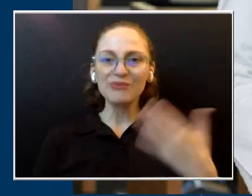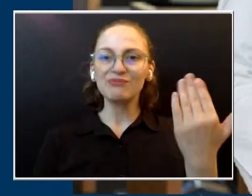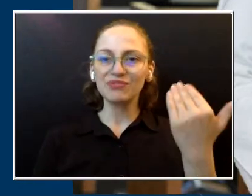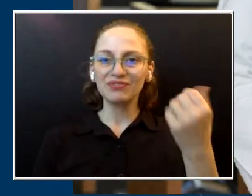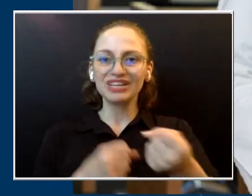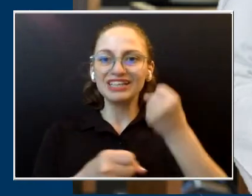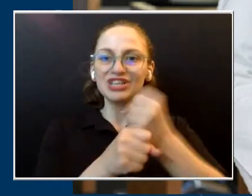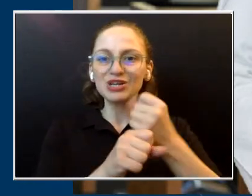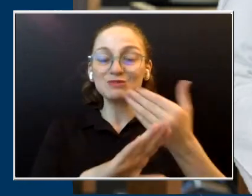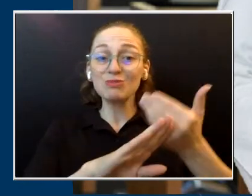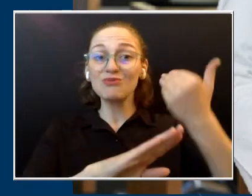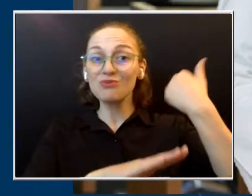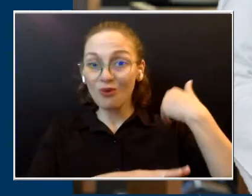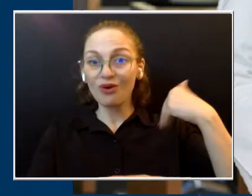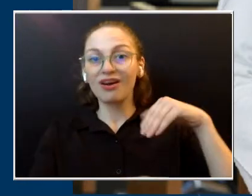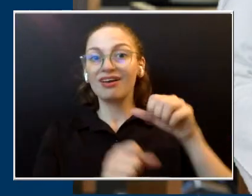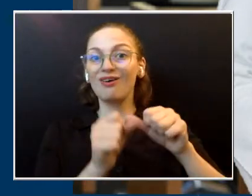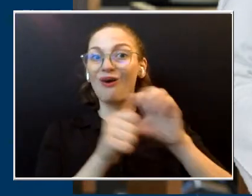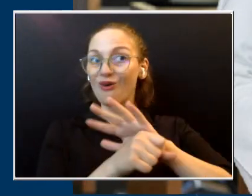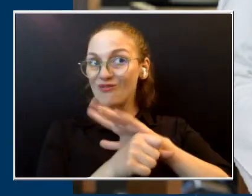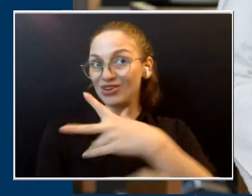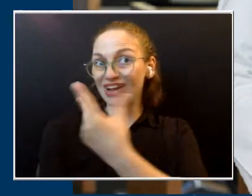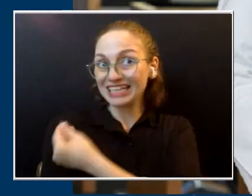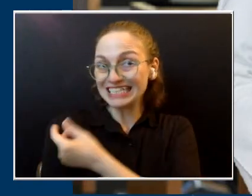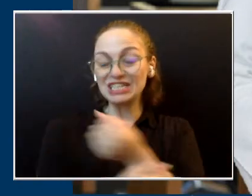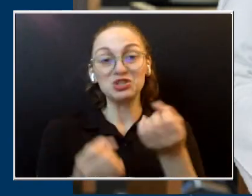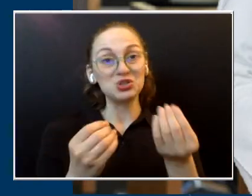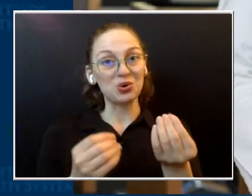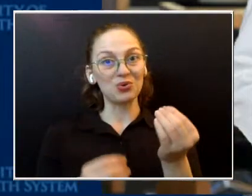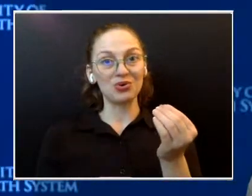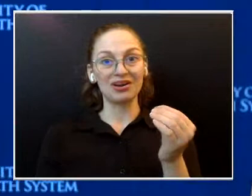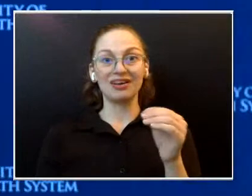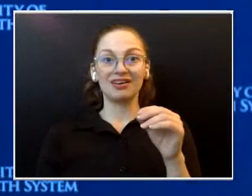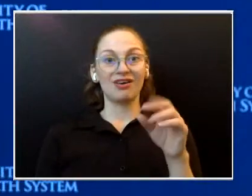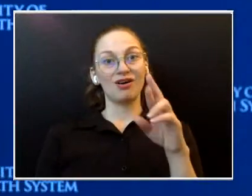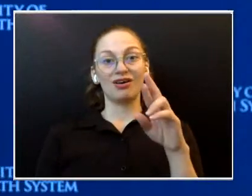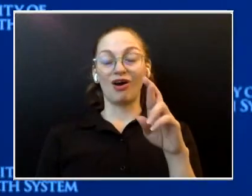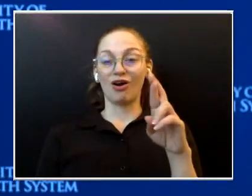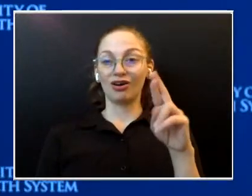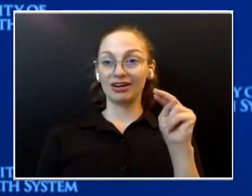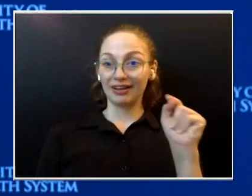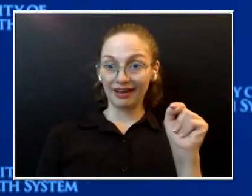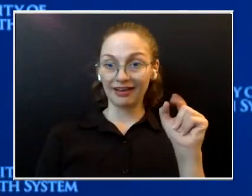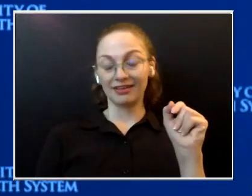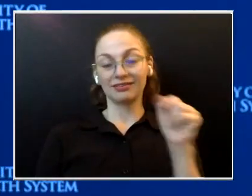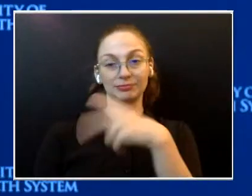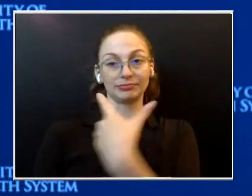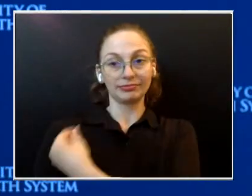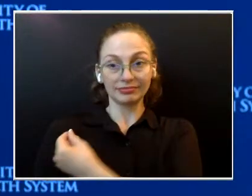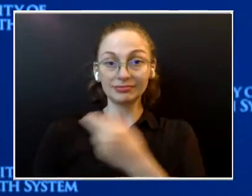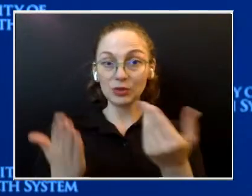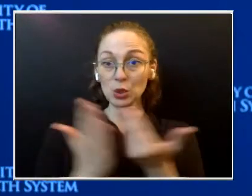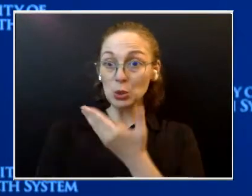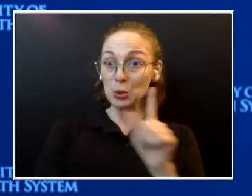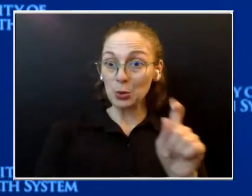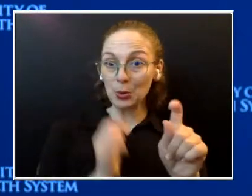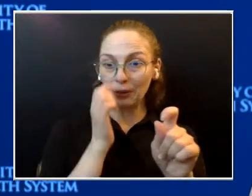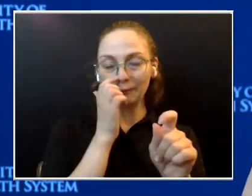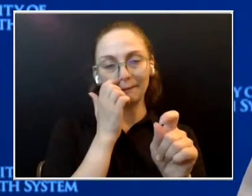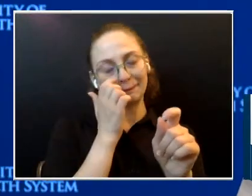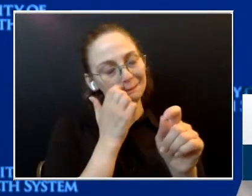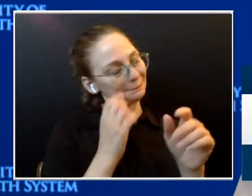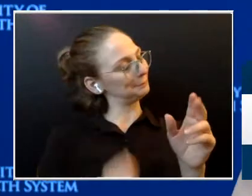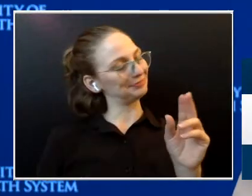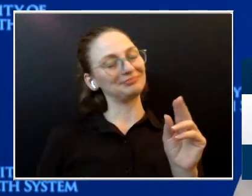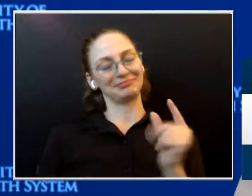new, Hawk. Yeah, no, I think that's a great point that you make. Not that they published it in 2005, but that the research was going on way